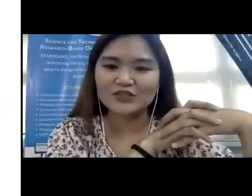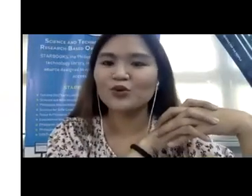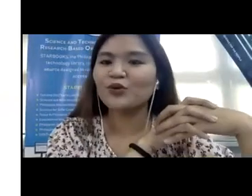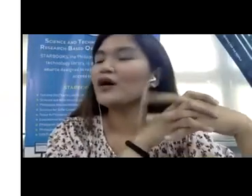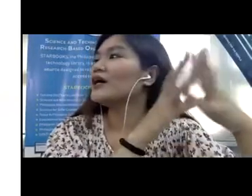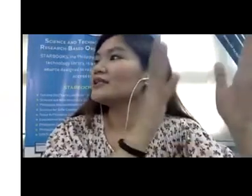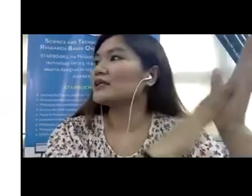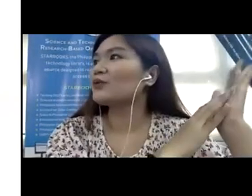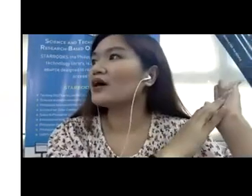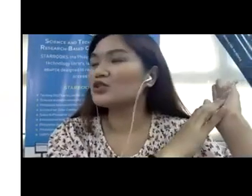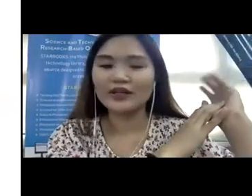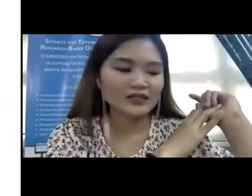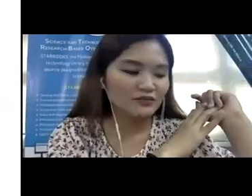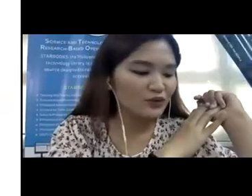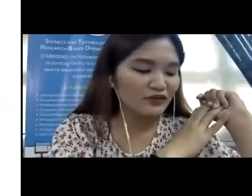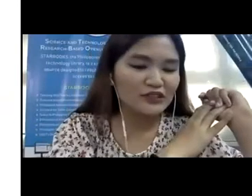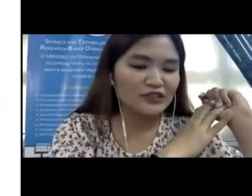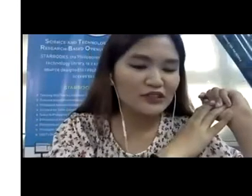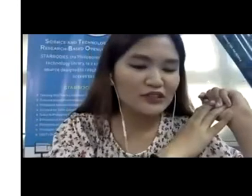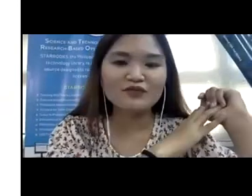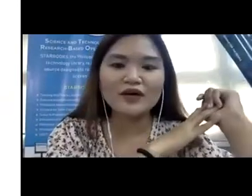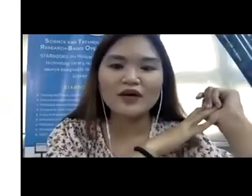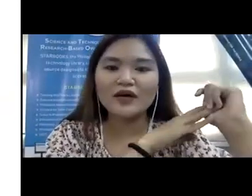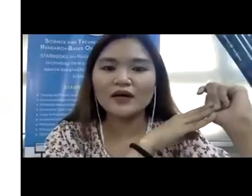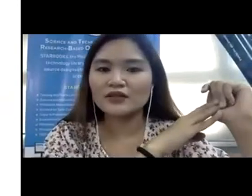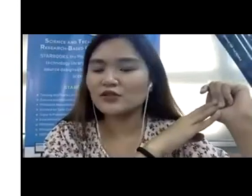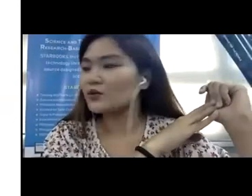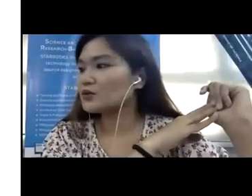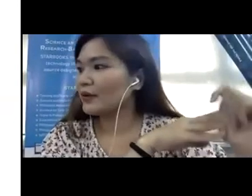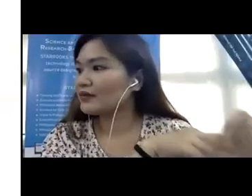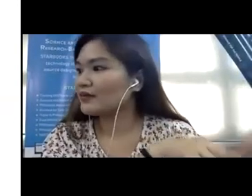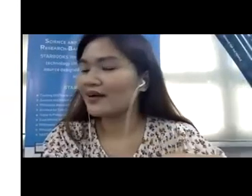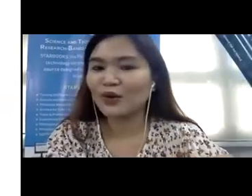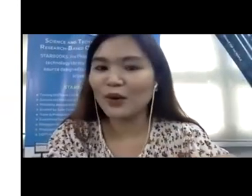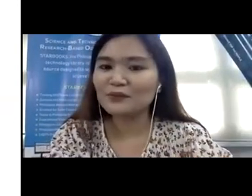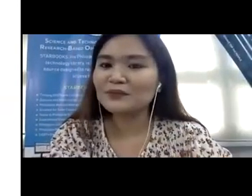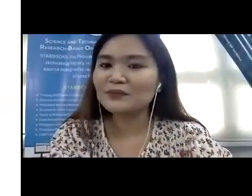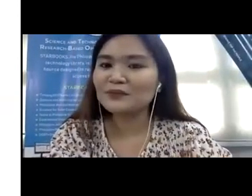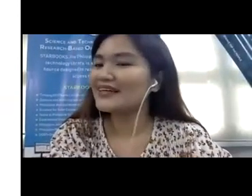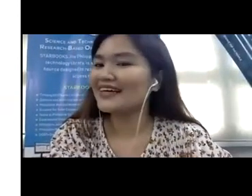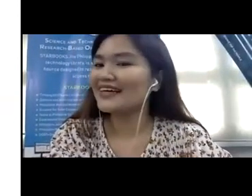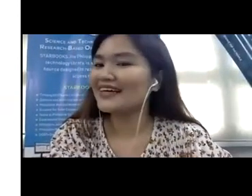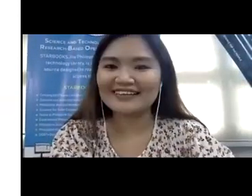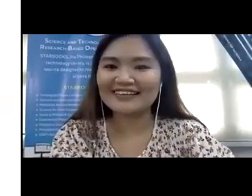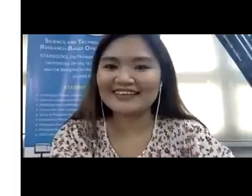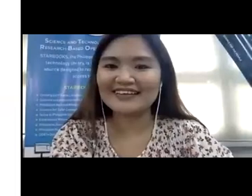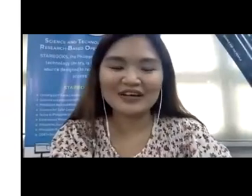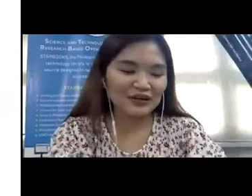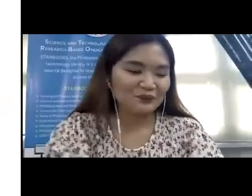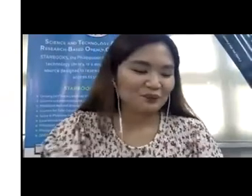So sige po, join us even on Facebook Live. Just go to menti.com and